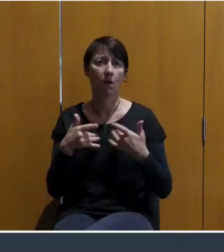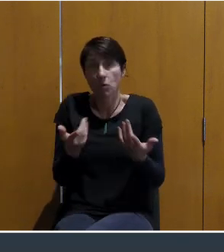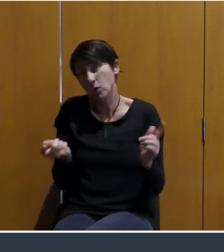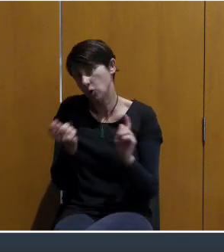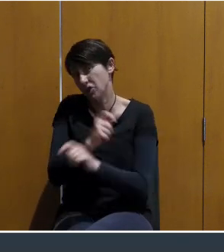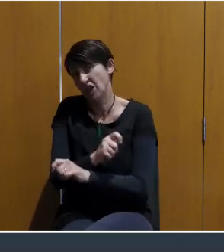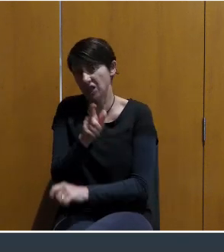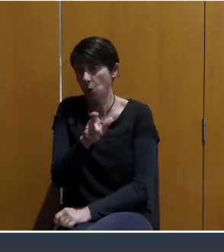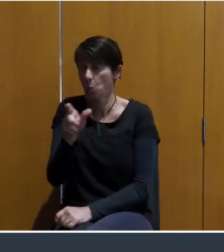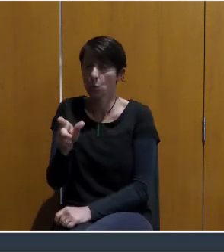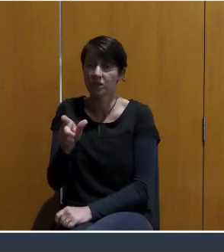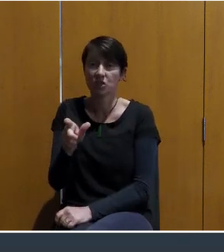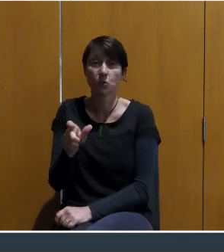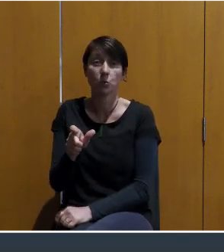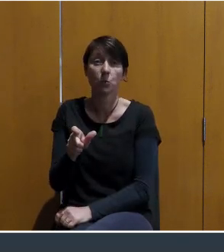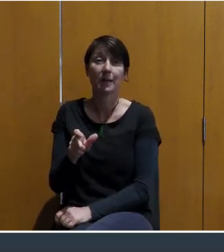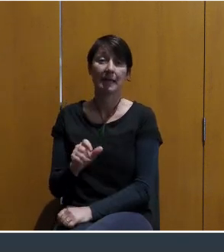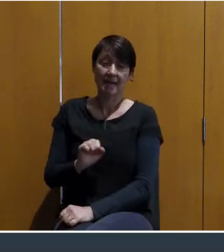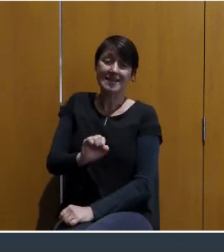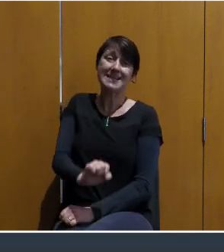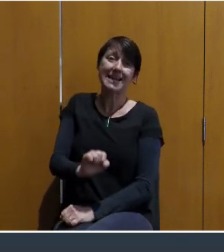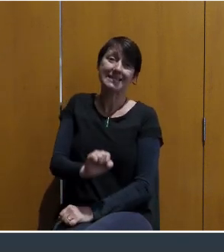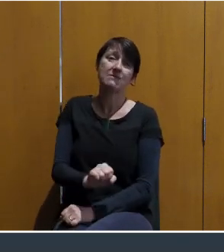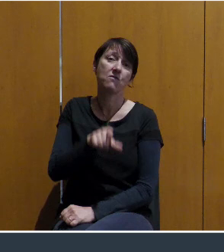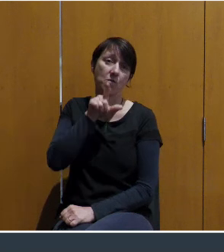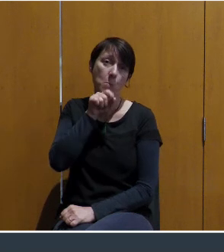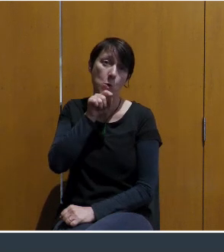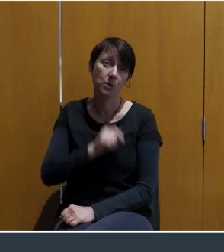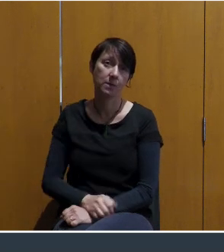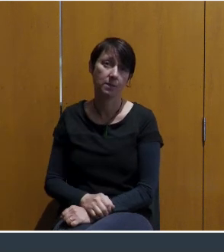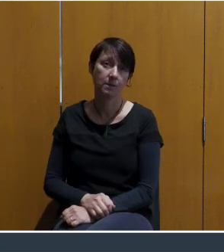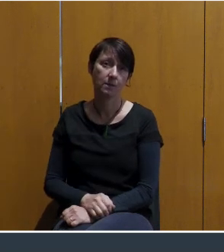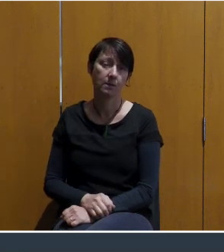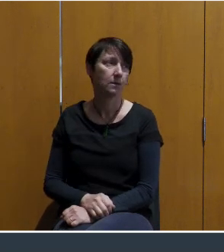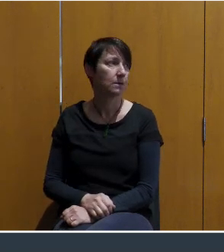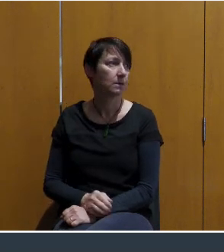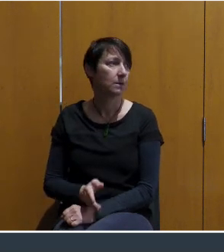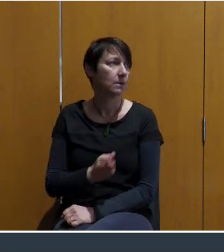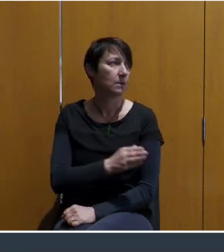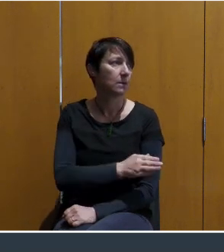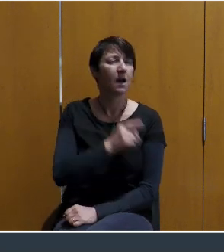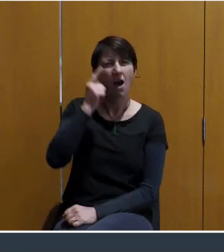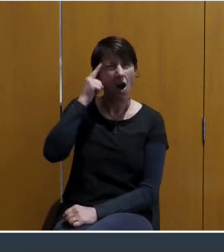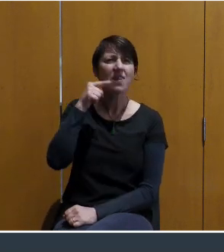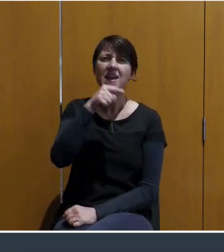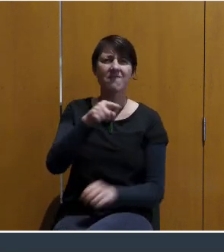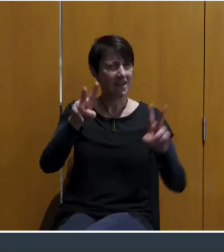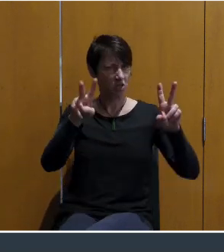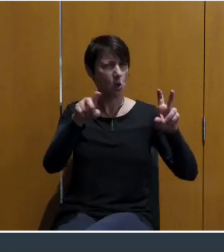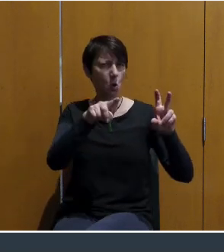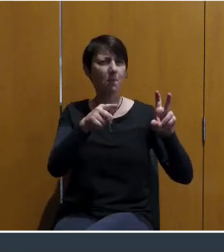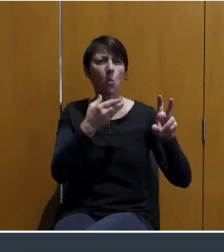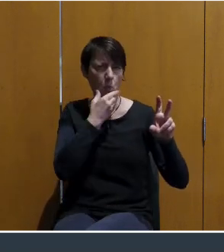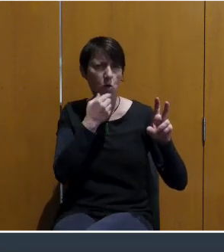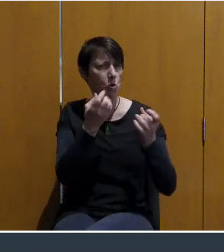birds if that is of your preference. I think the term itself as well is being commonly used, and I think you'll find it in